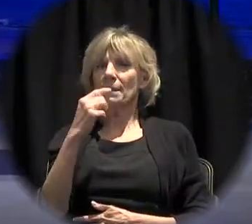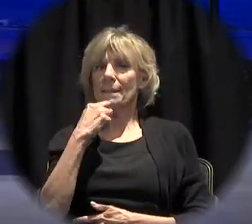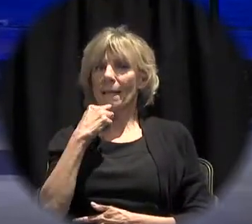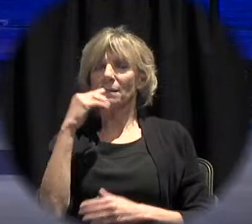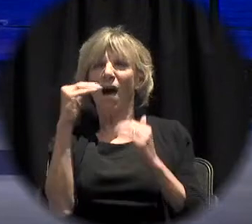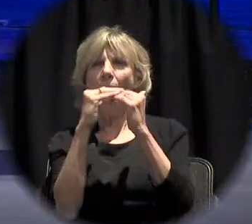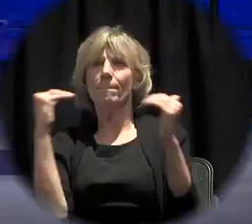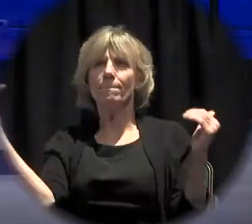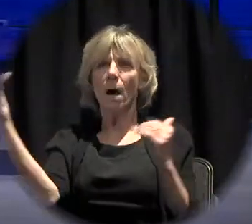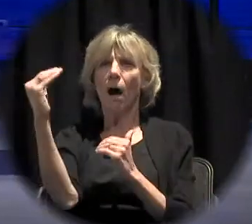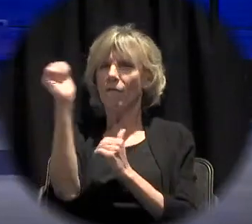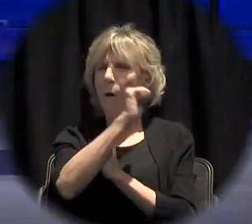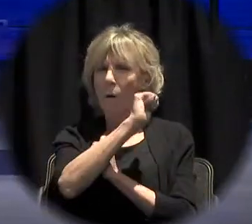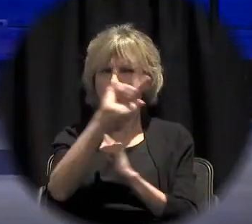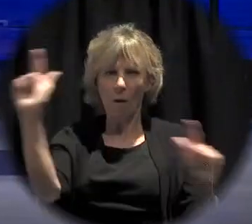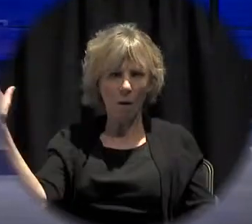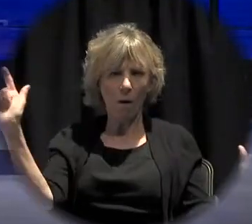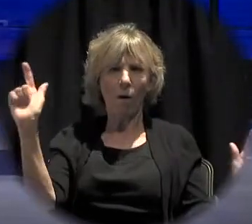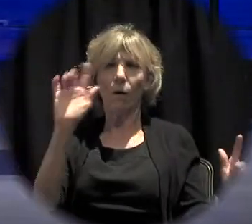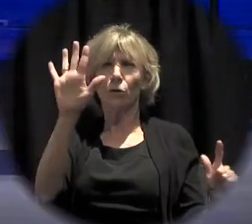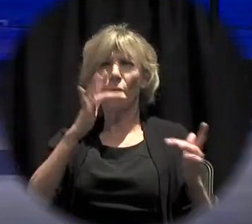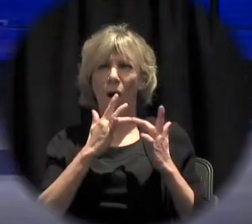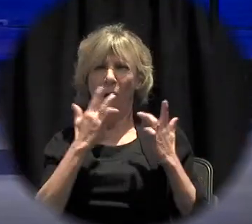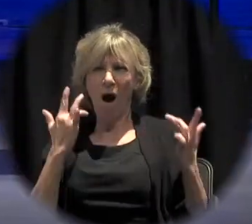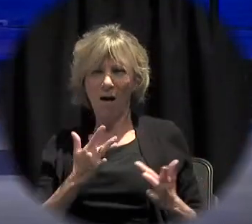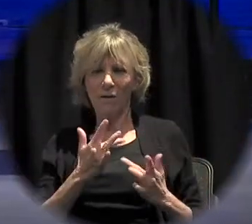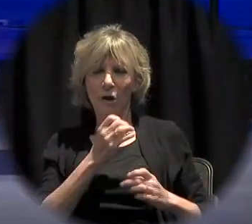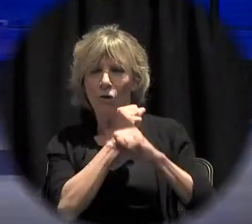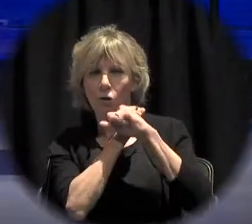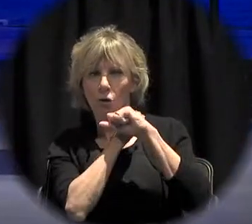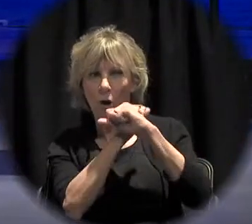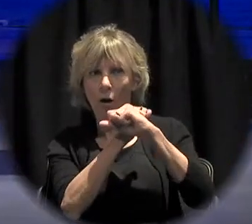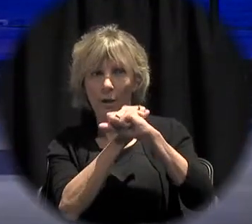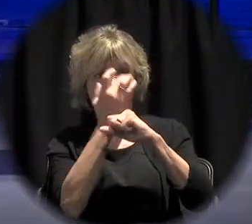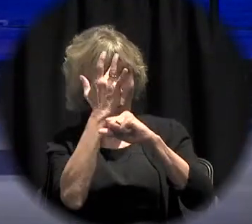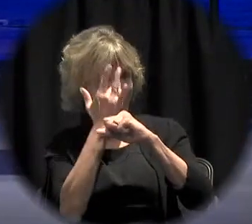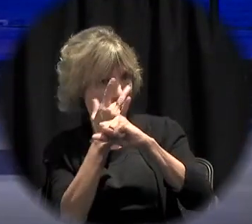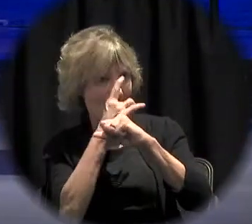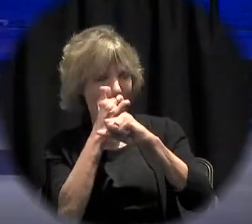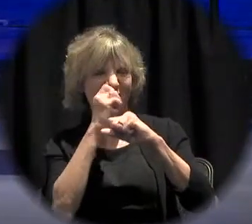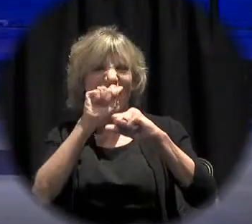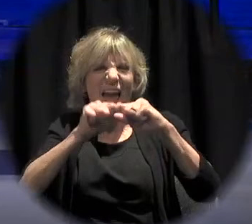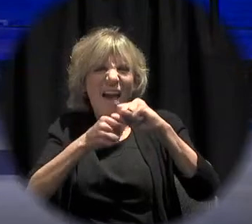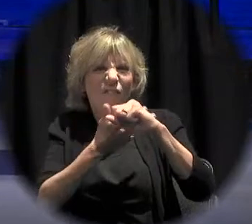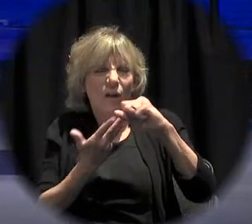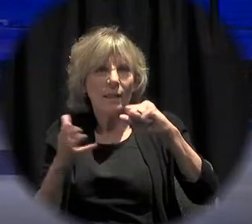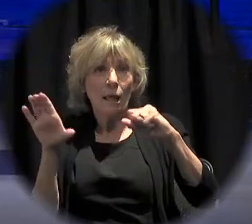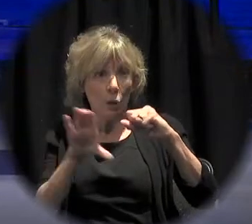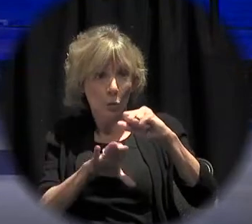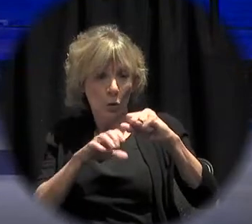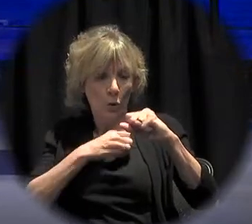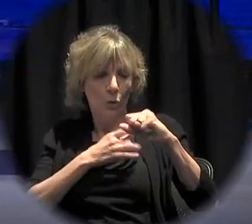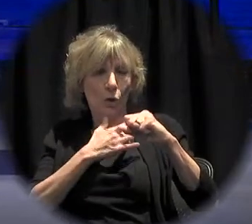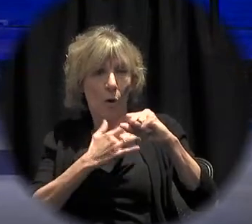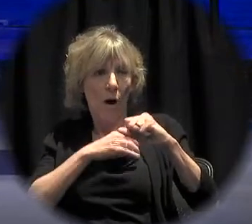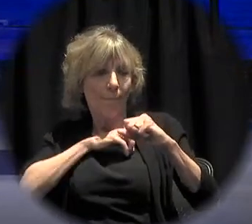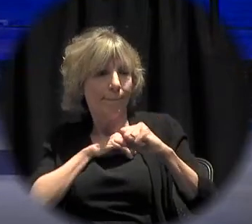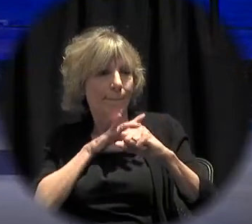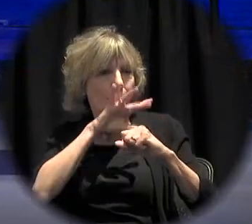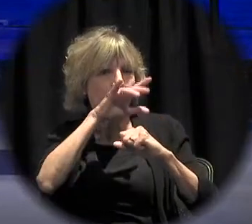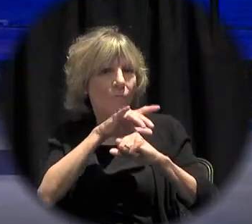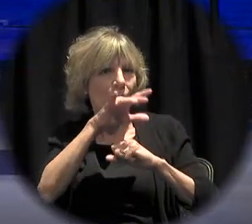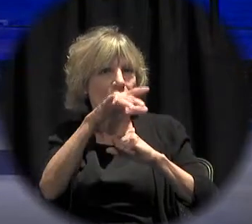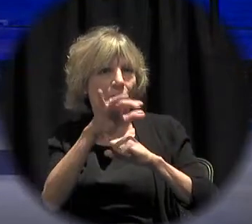your heart, because everything you do flows from it. All of our words and our actions and